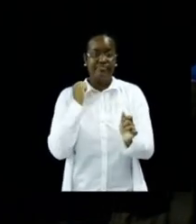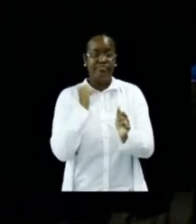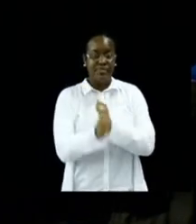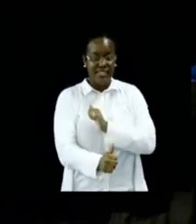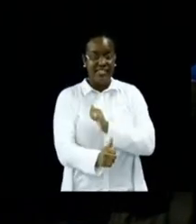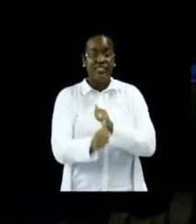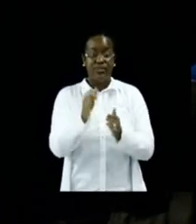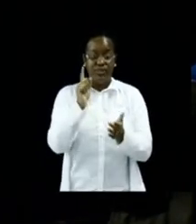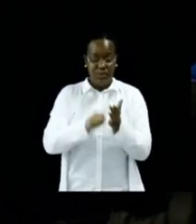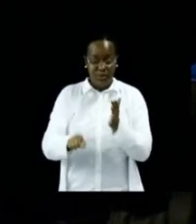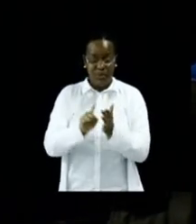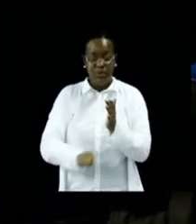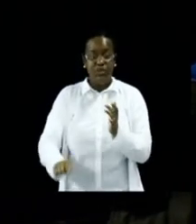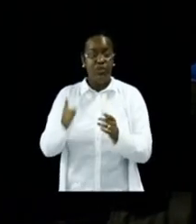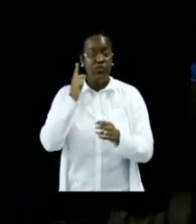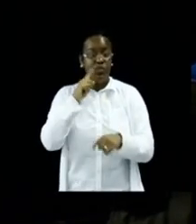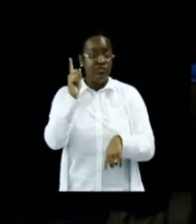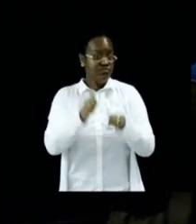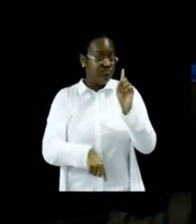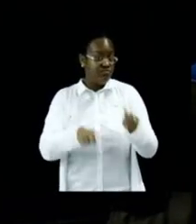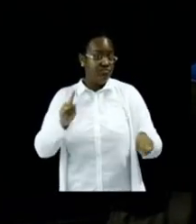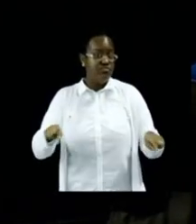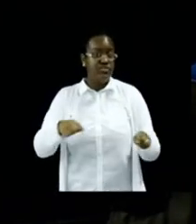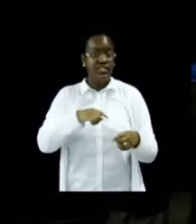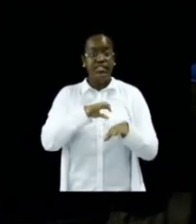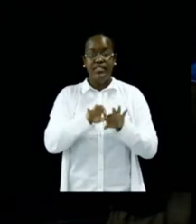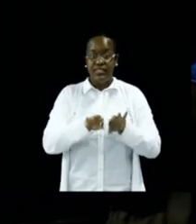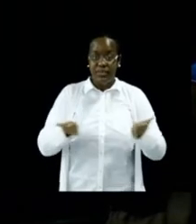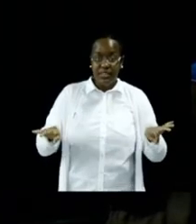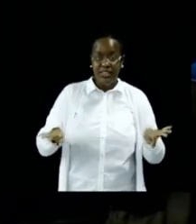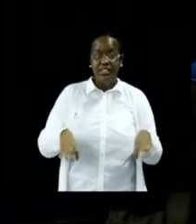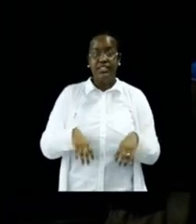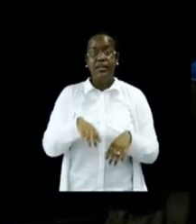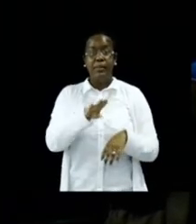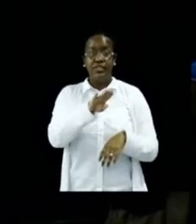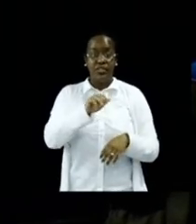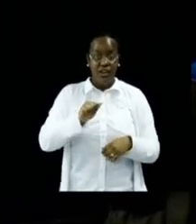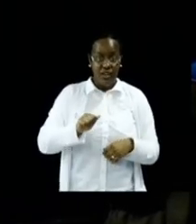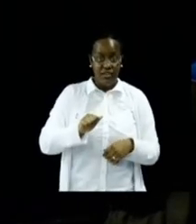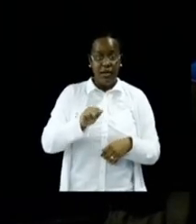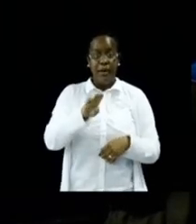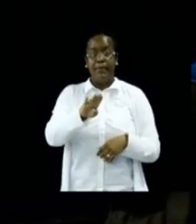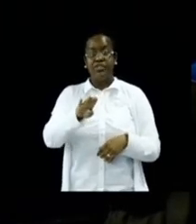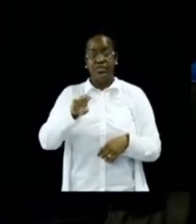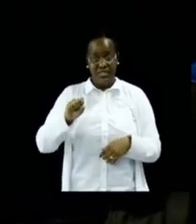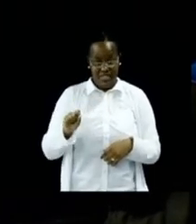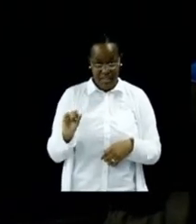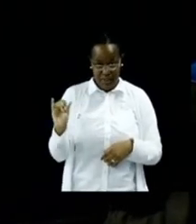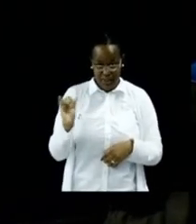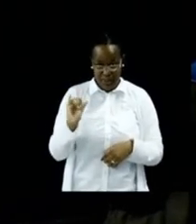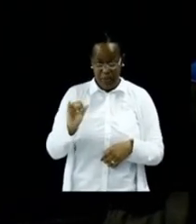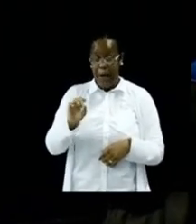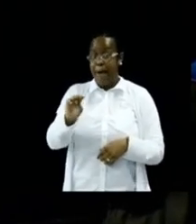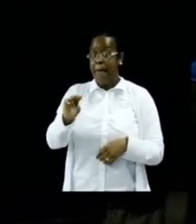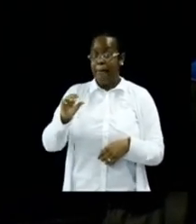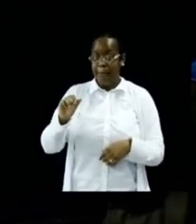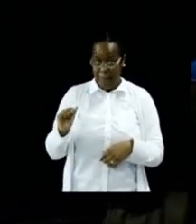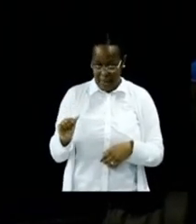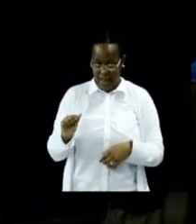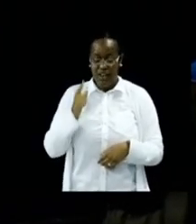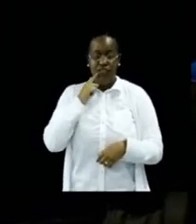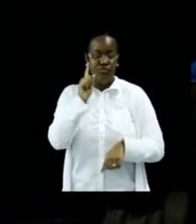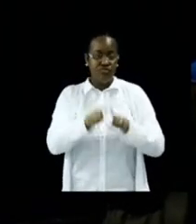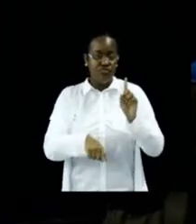and research for the various master's degrees and the Bachelor of Arts and Science degrees for their various